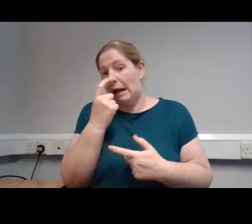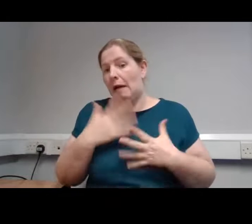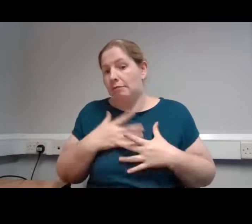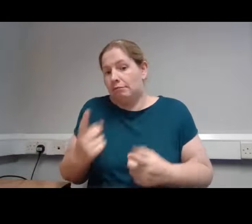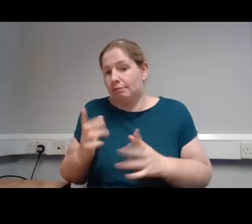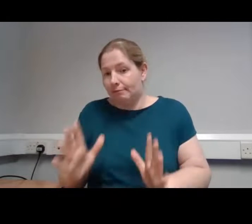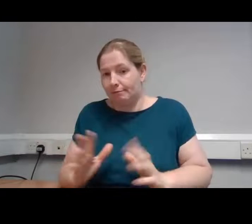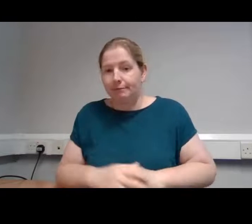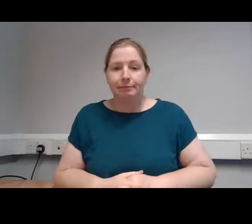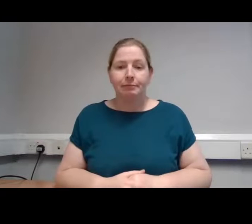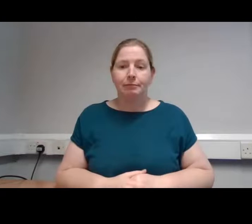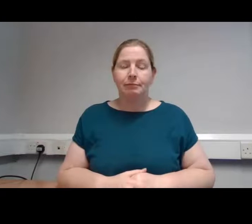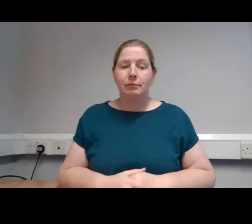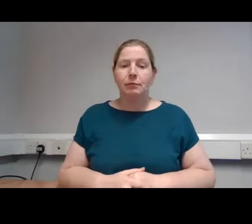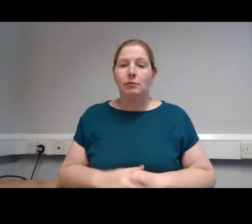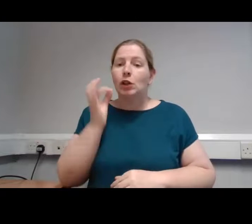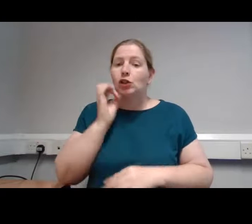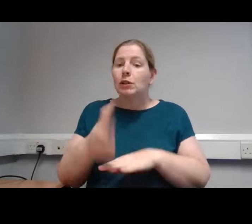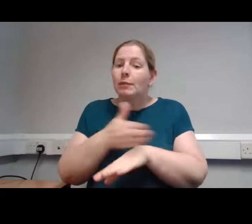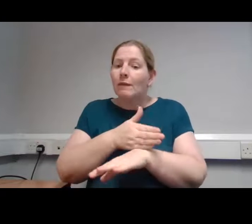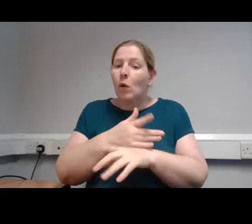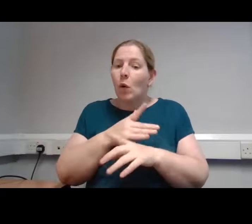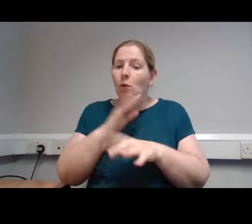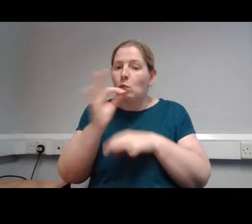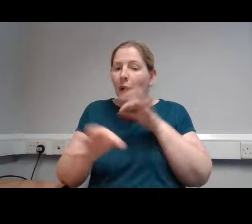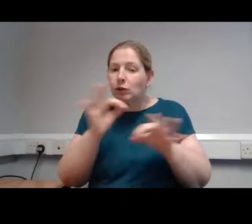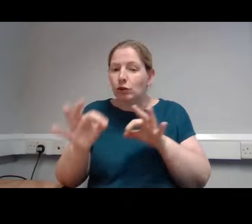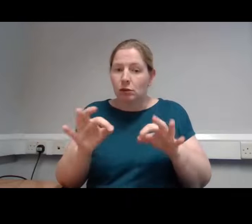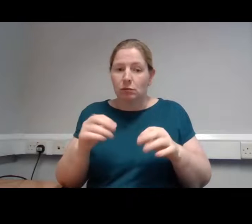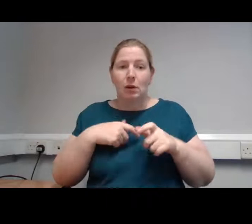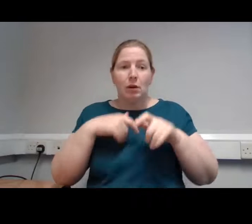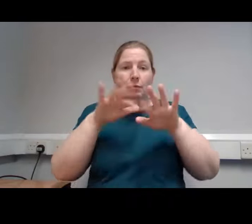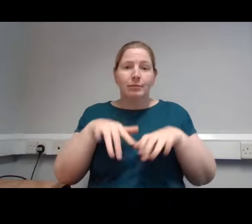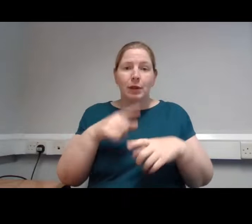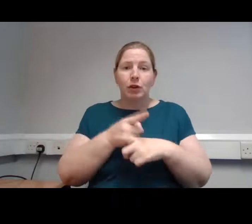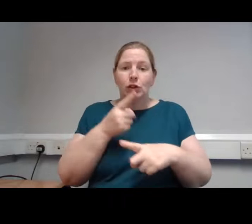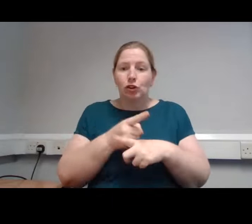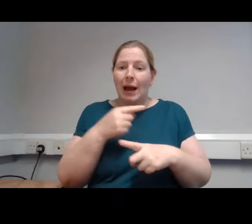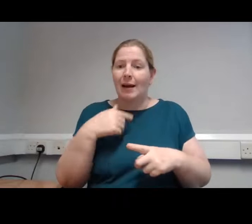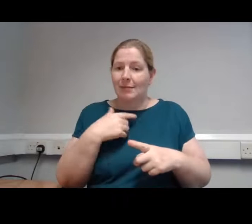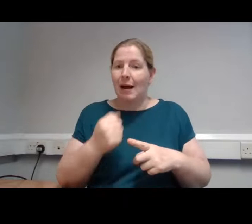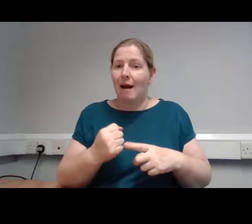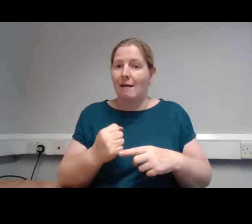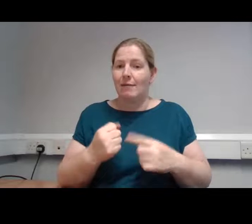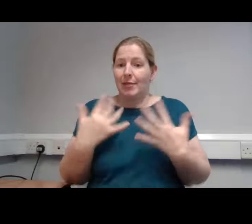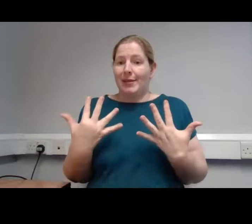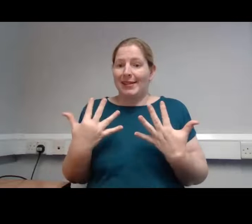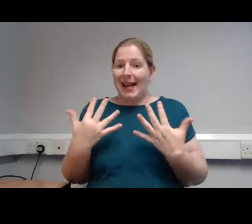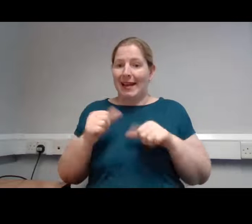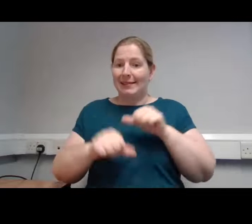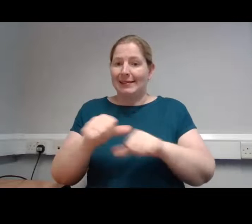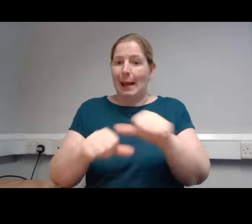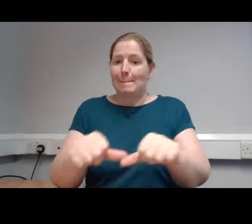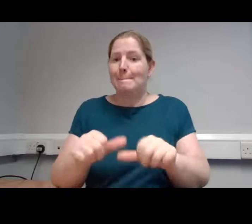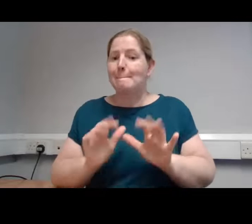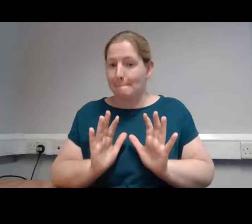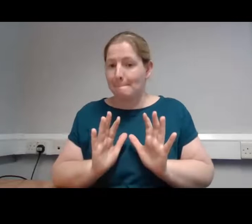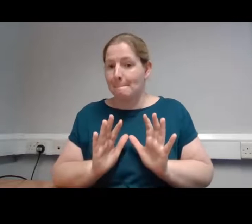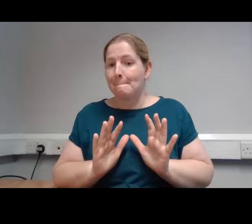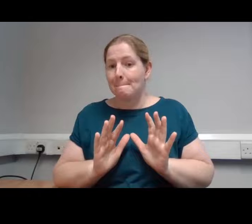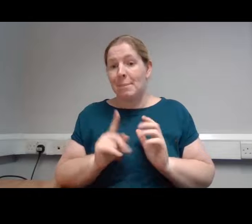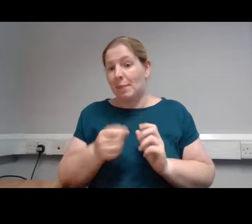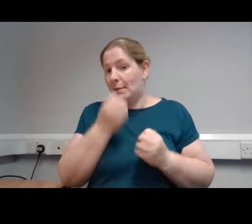mention before we go to the Q&A, there are a couple of things in the chat. I've put something in the chat about the 10 footsteps, which I think are amazing,